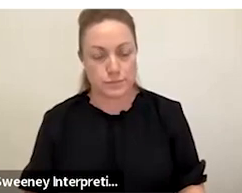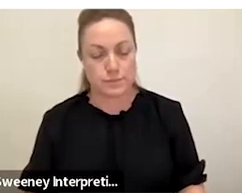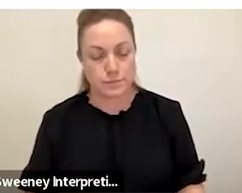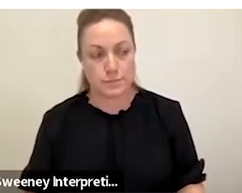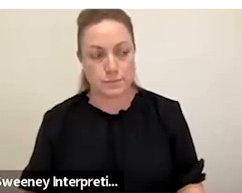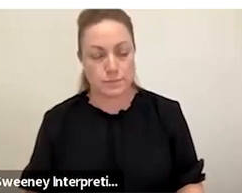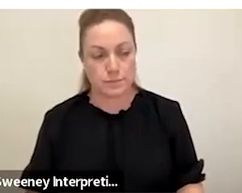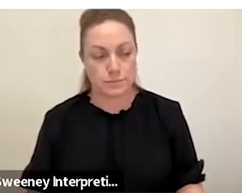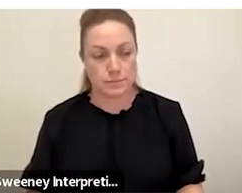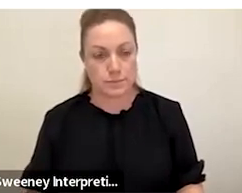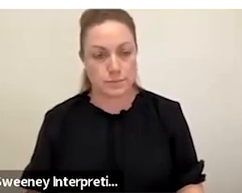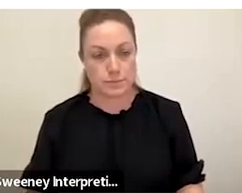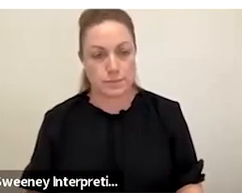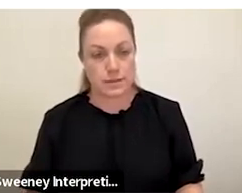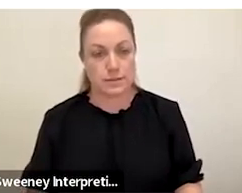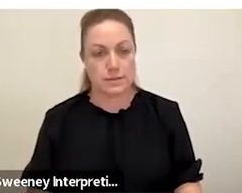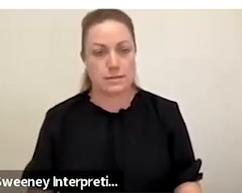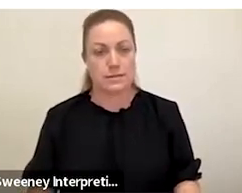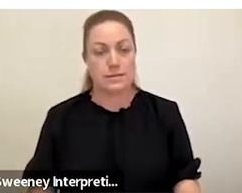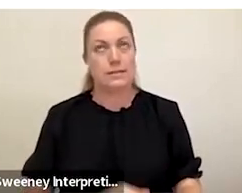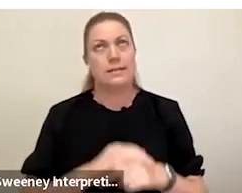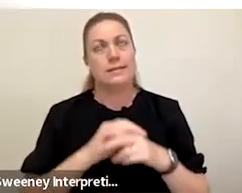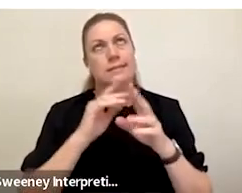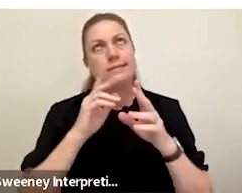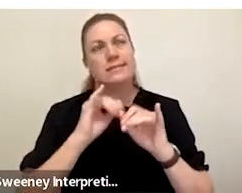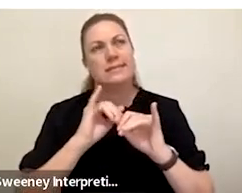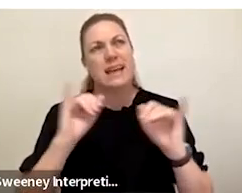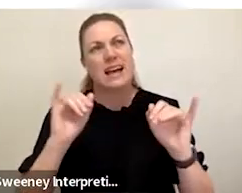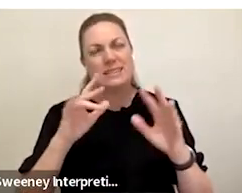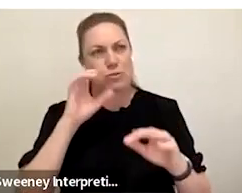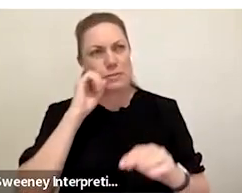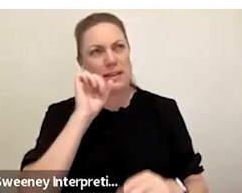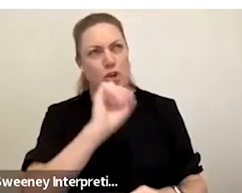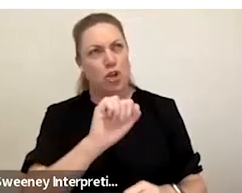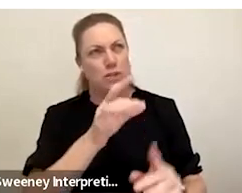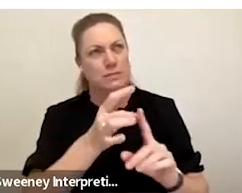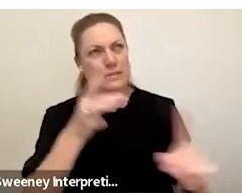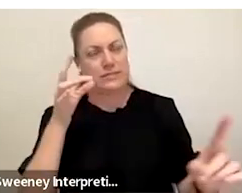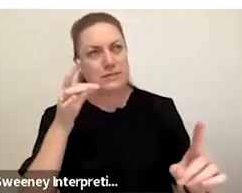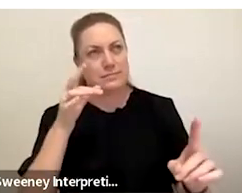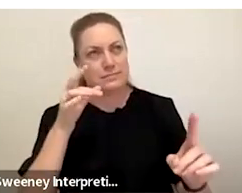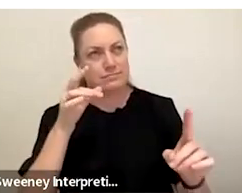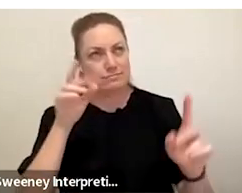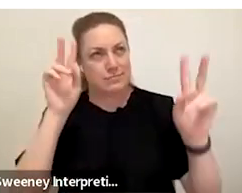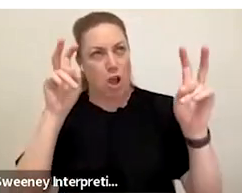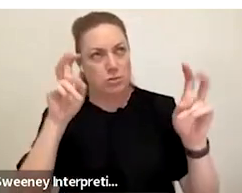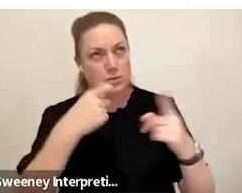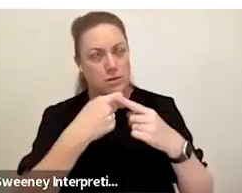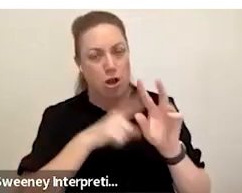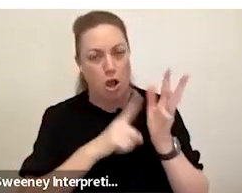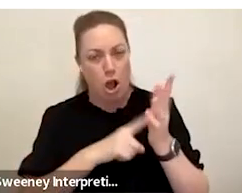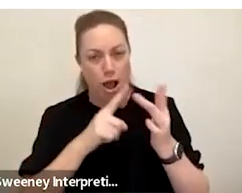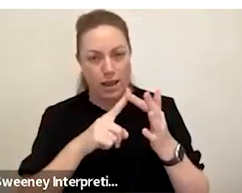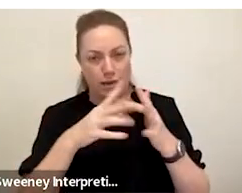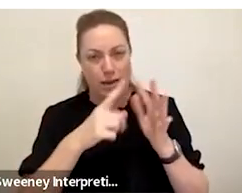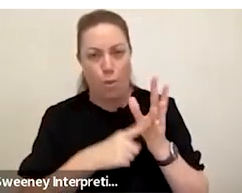the role is disaster. I can't actually remember her exact title, but Kylie Wallace on Singleton Council, we've partnered with